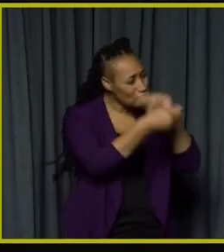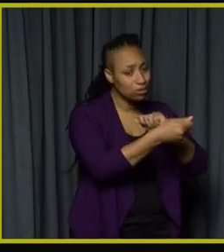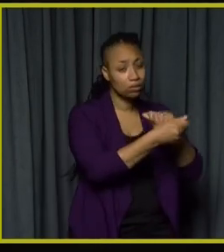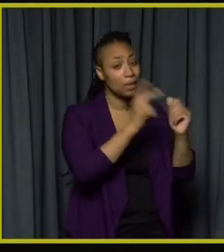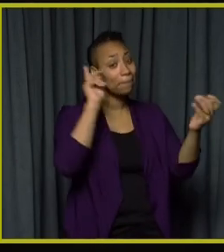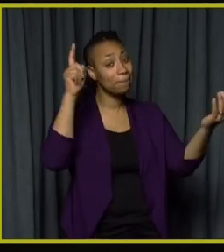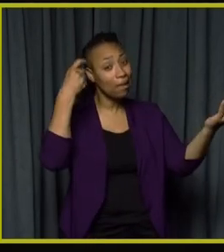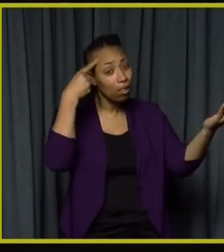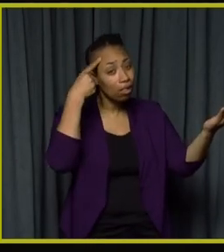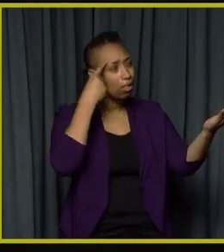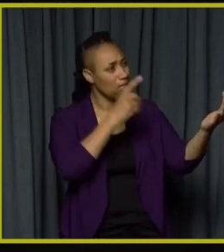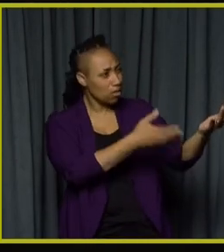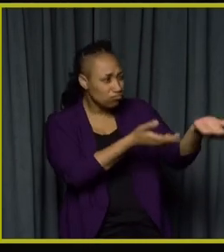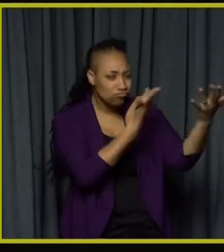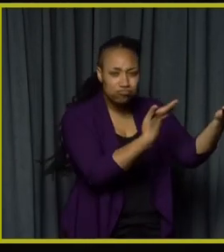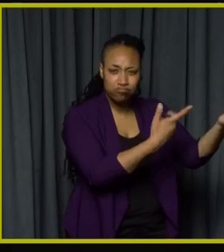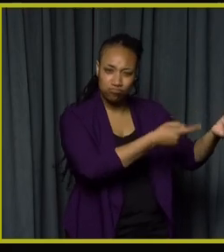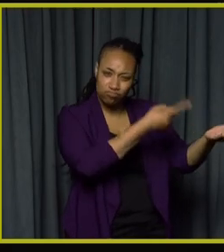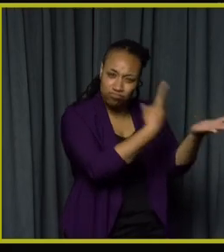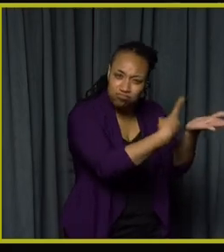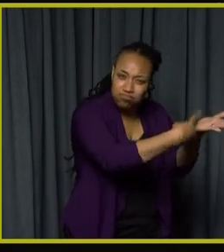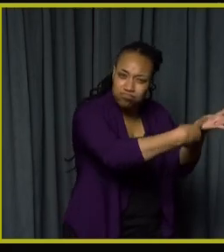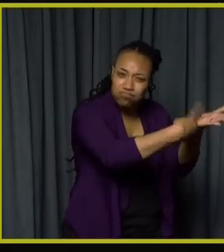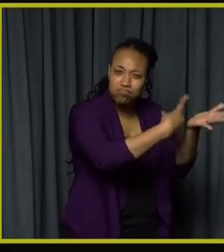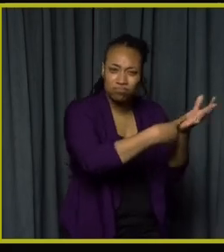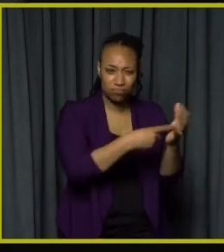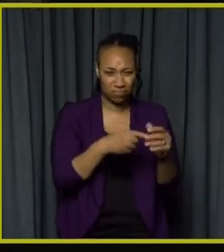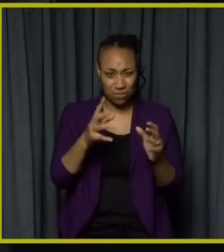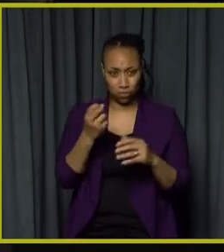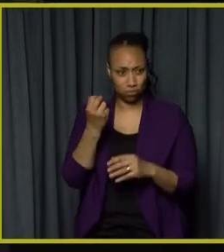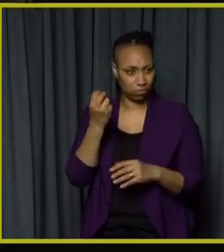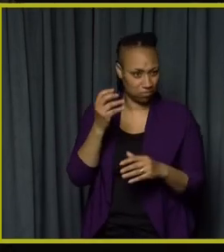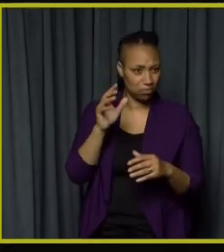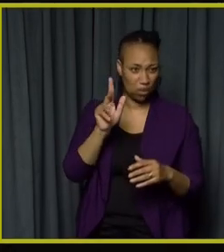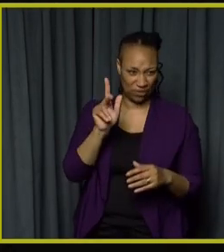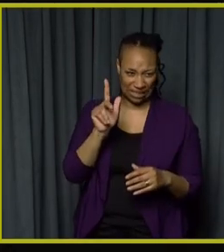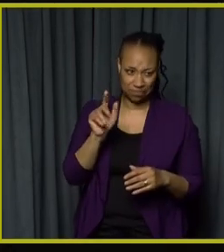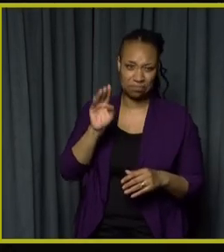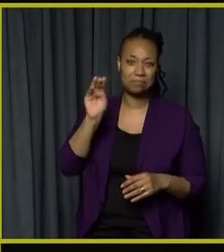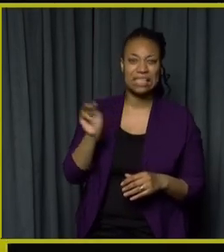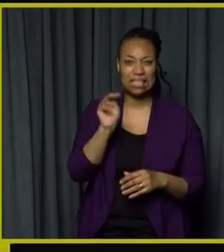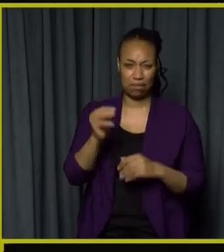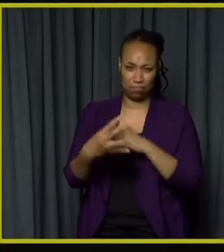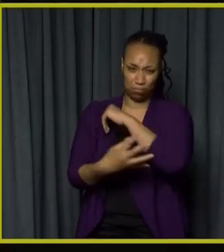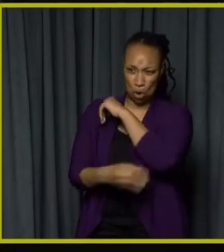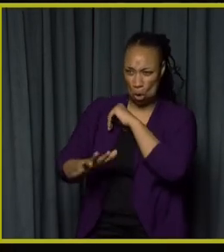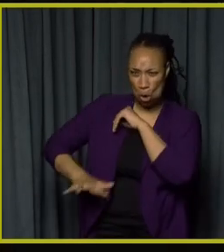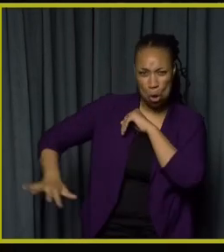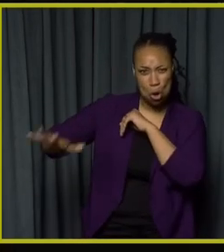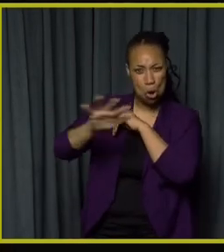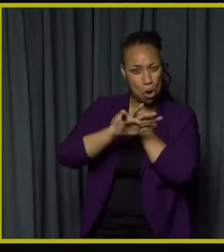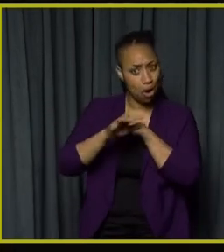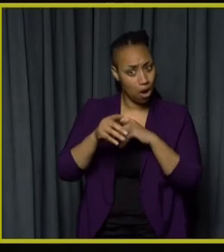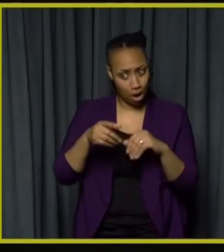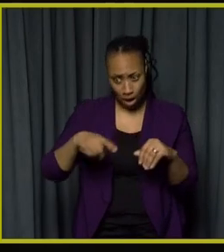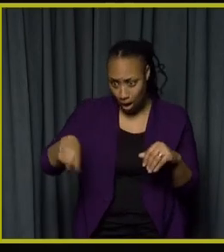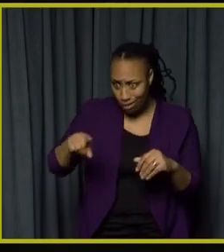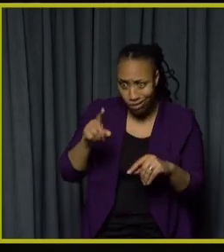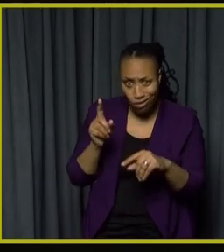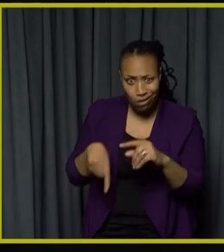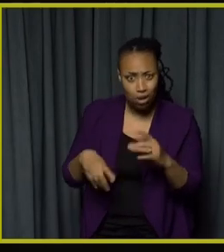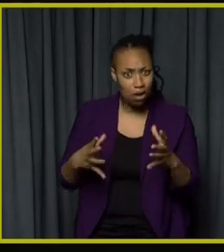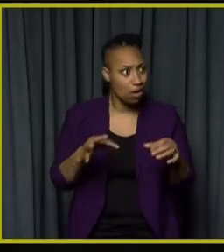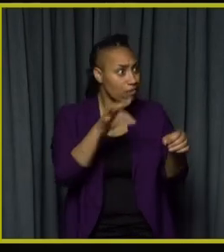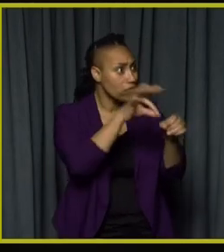poor and low-income people who were eligible to vote in 2016 didn't vote. Many of them, they tell us, because they never hear